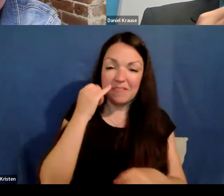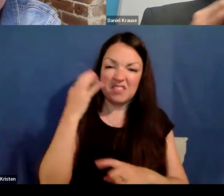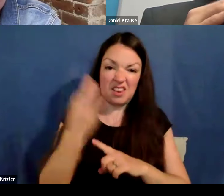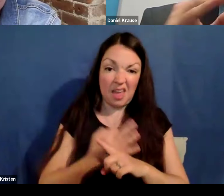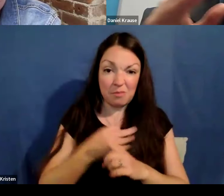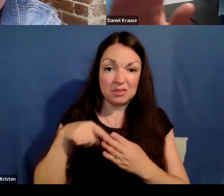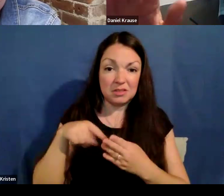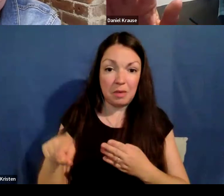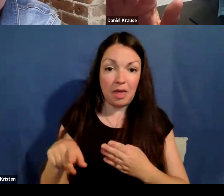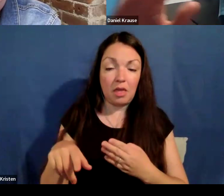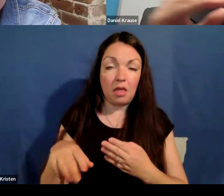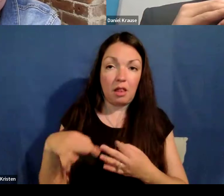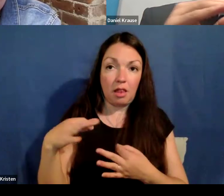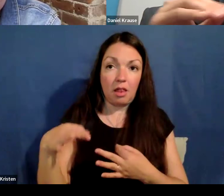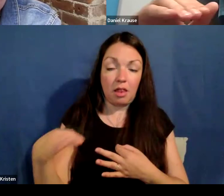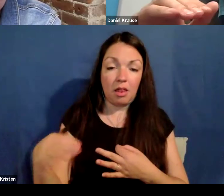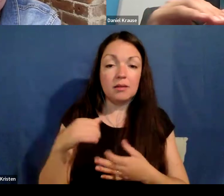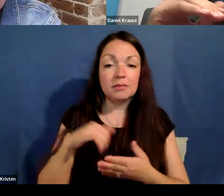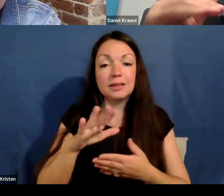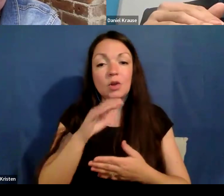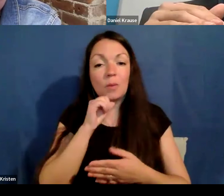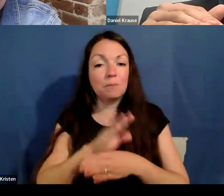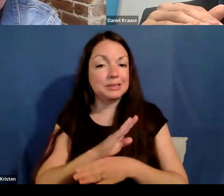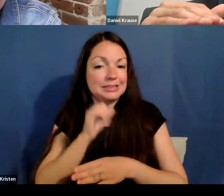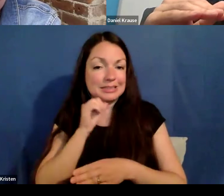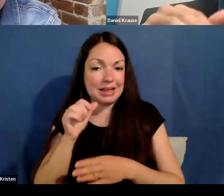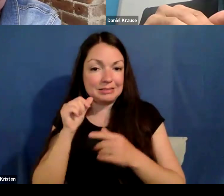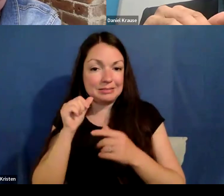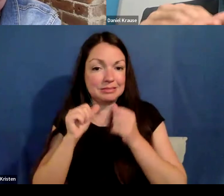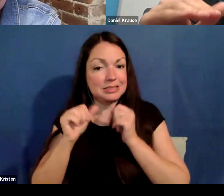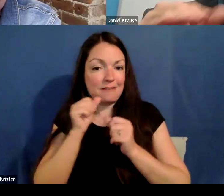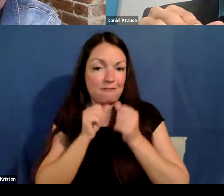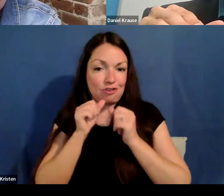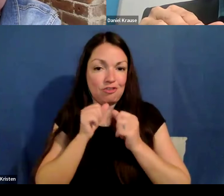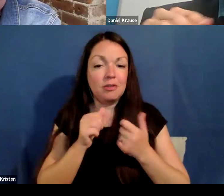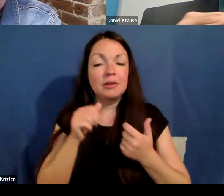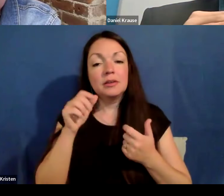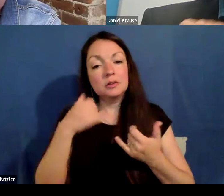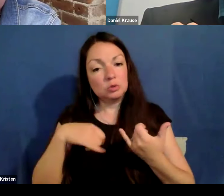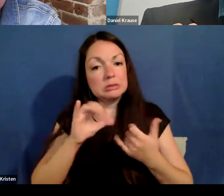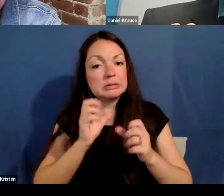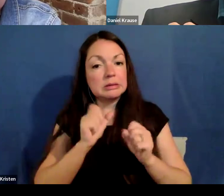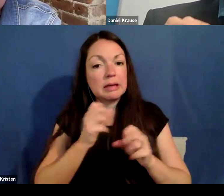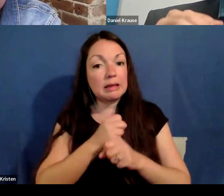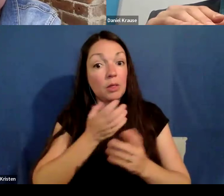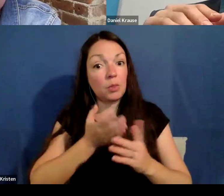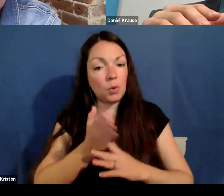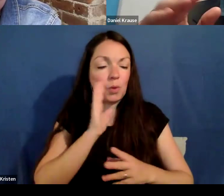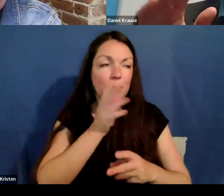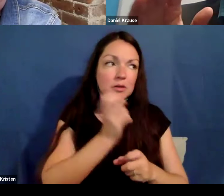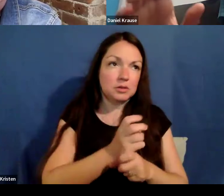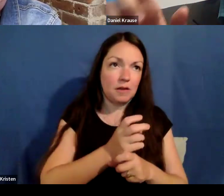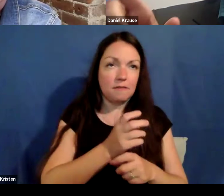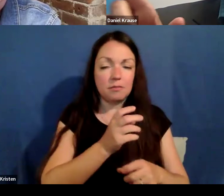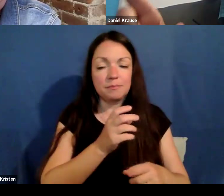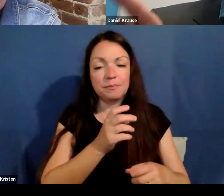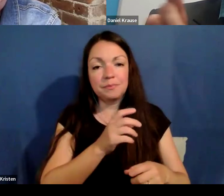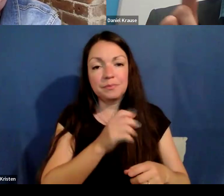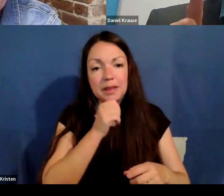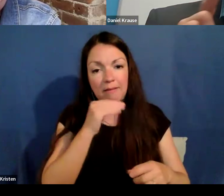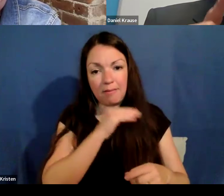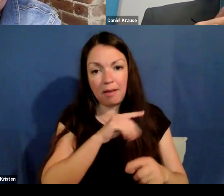you, that your business doesn't suffer. You can still get through. It'll be hard, it'll be rough, it'll be painful. I'm not going to lie about that. But if